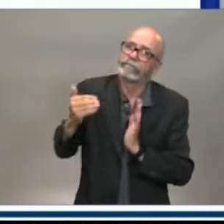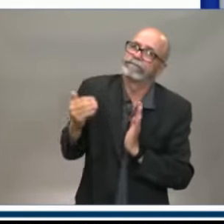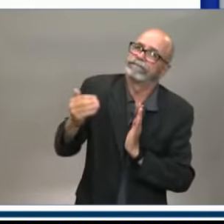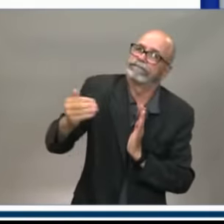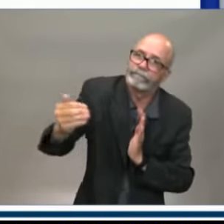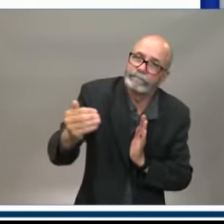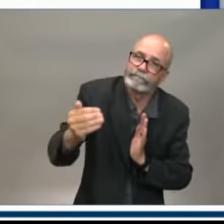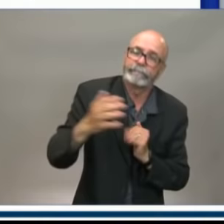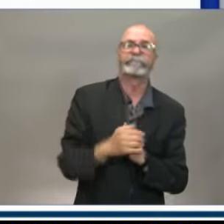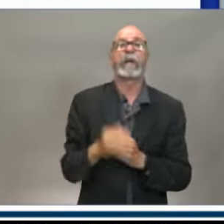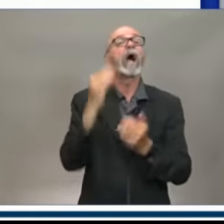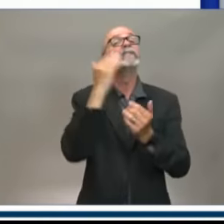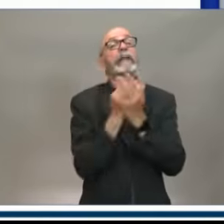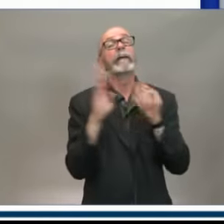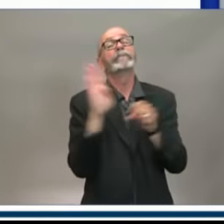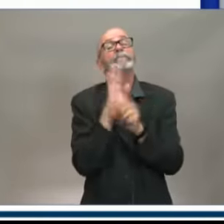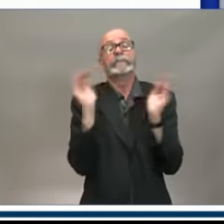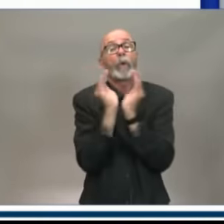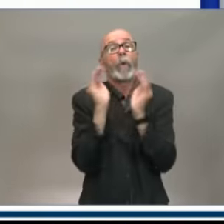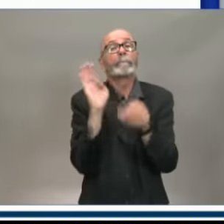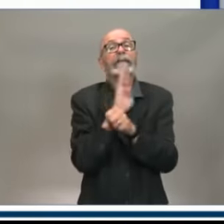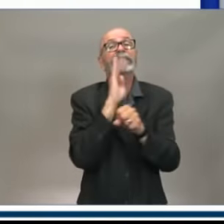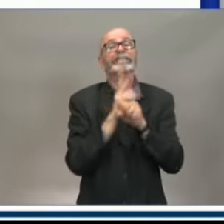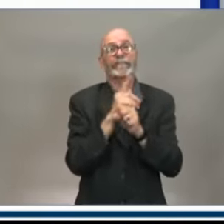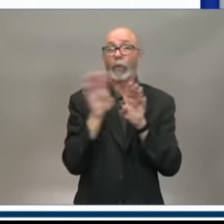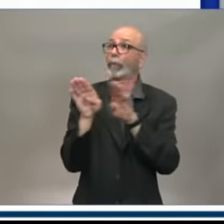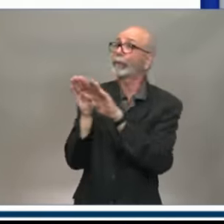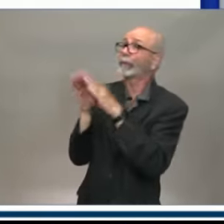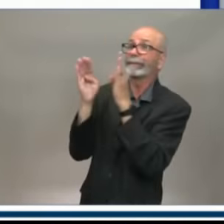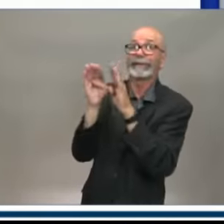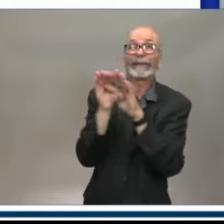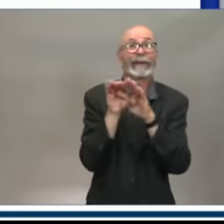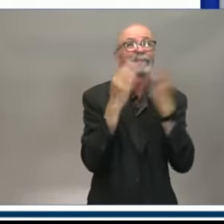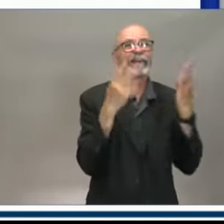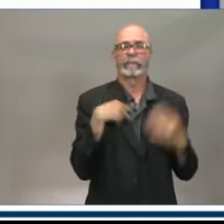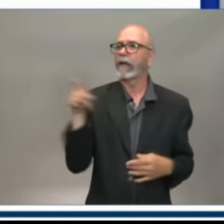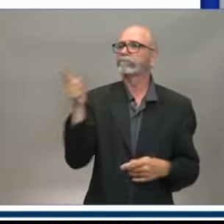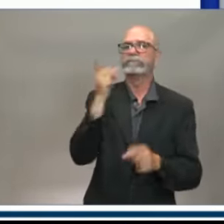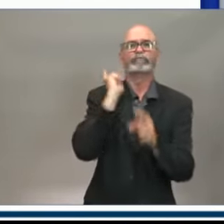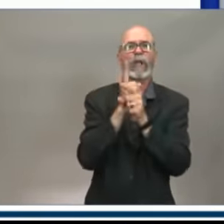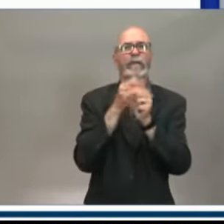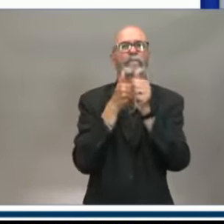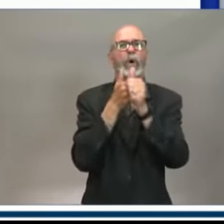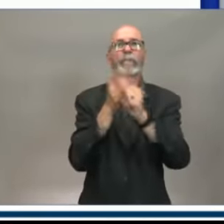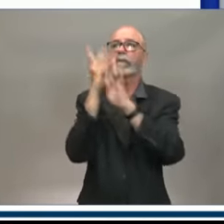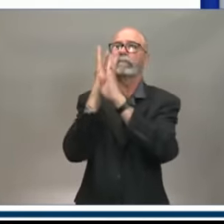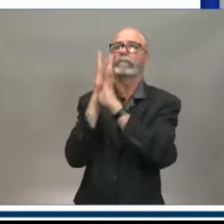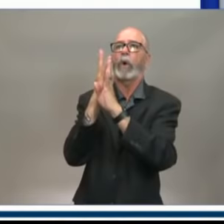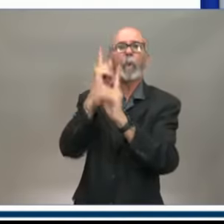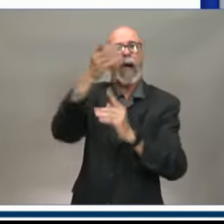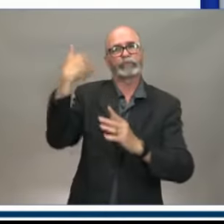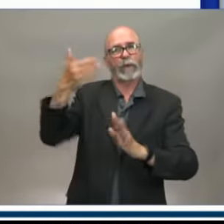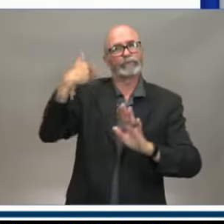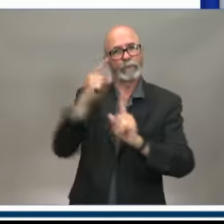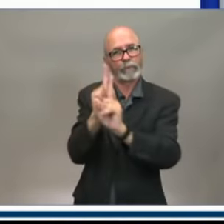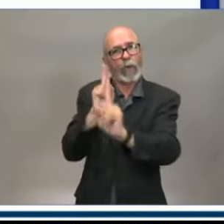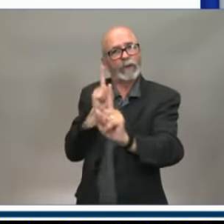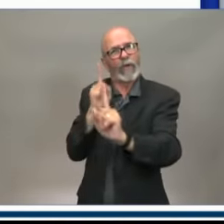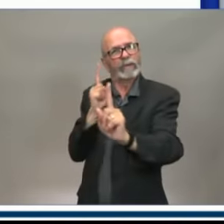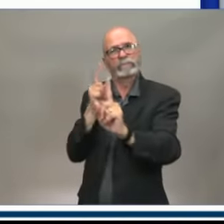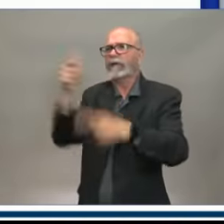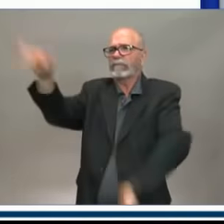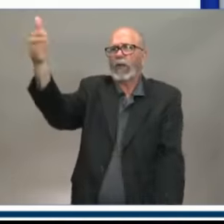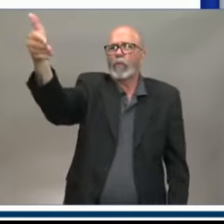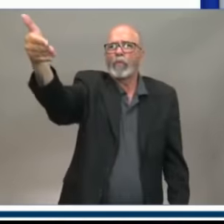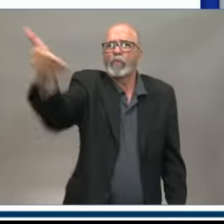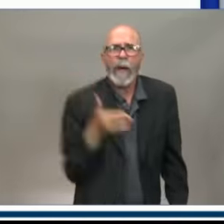small businesses coming back already, and they're doing it right. Thank you for that, and welcome back. Many